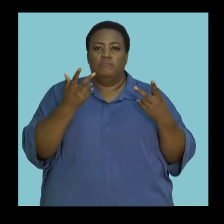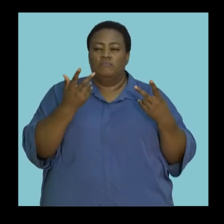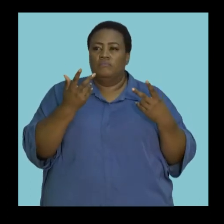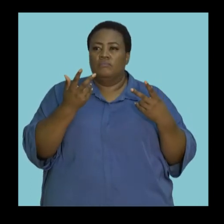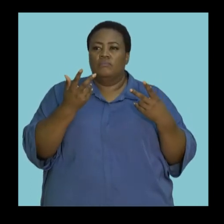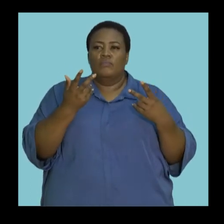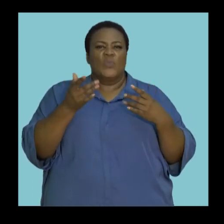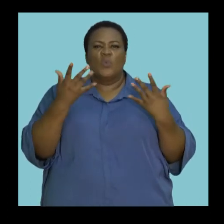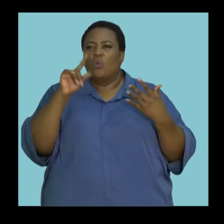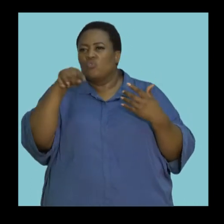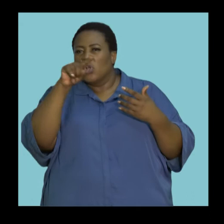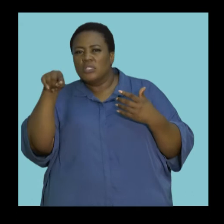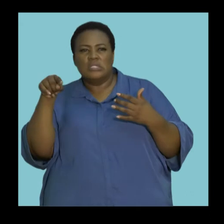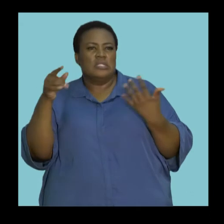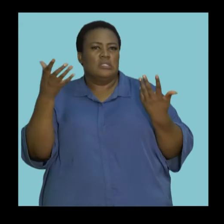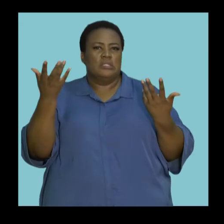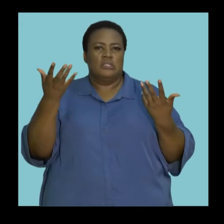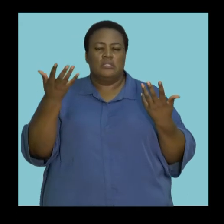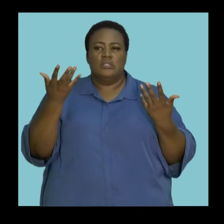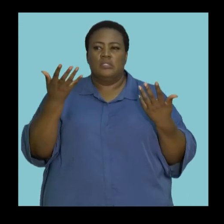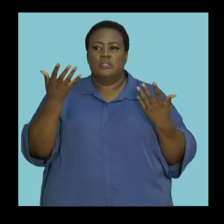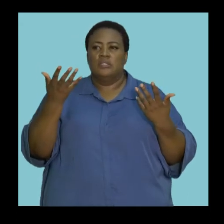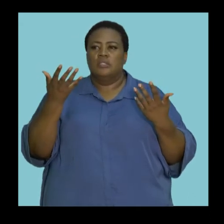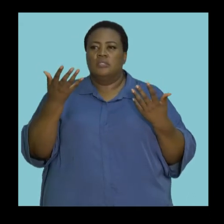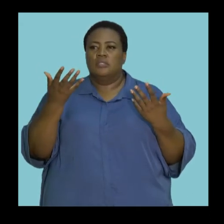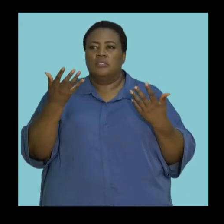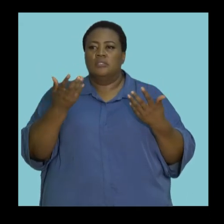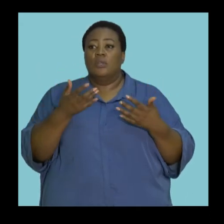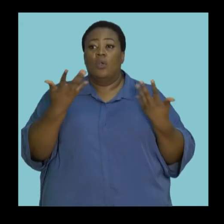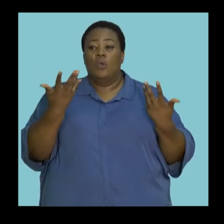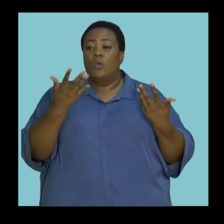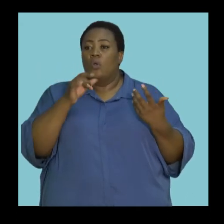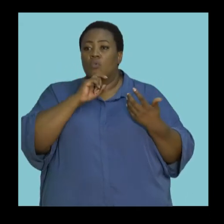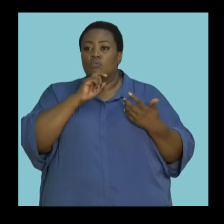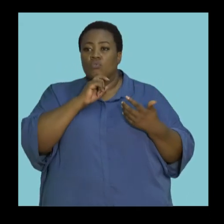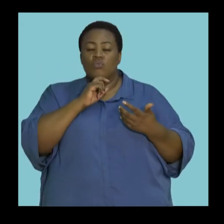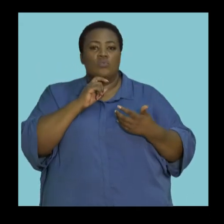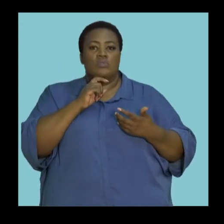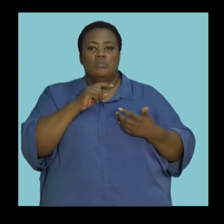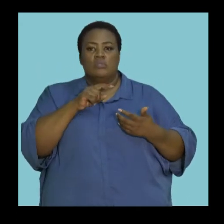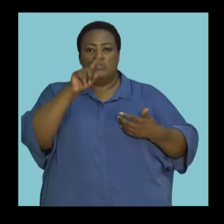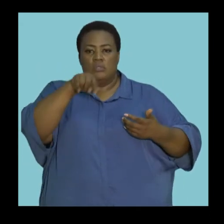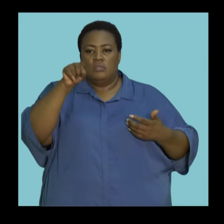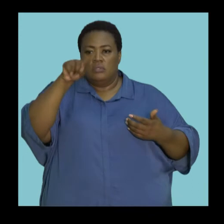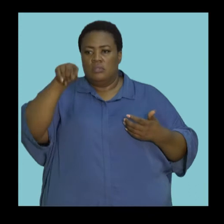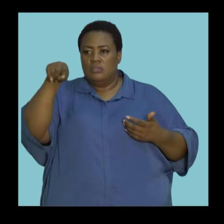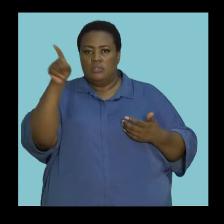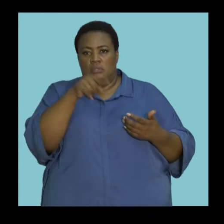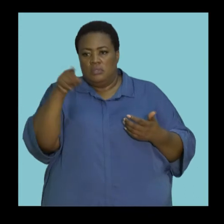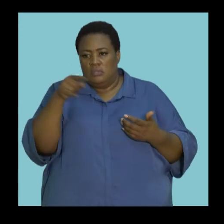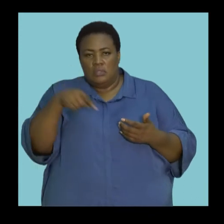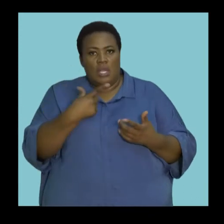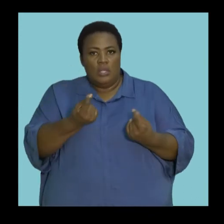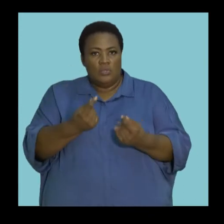using either crosses, or you can use segments, cross